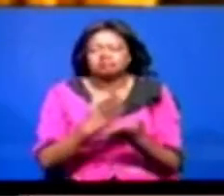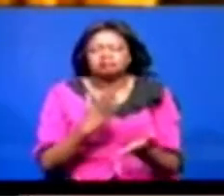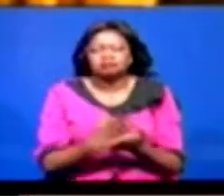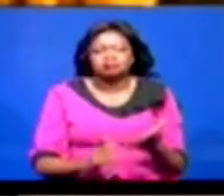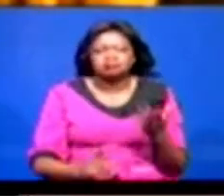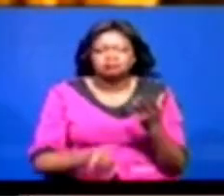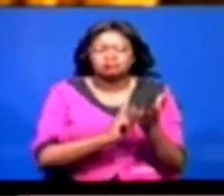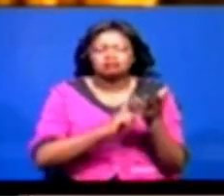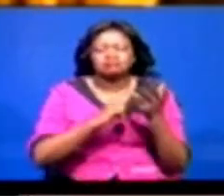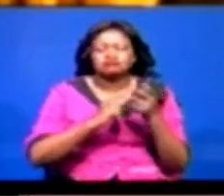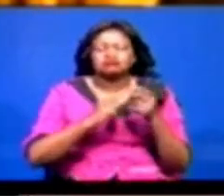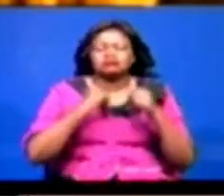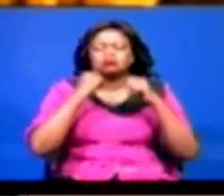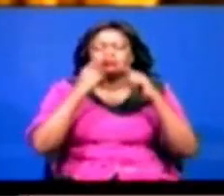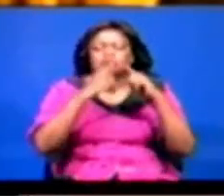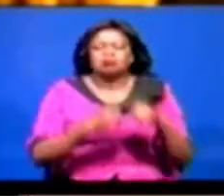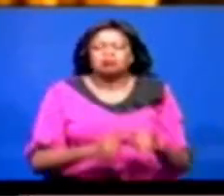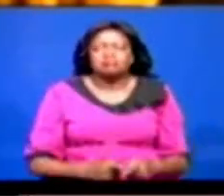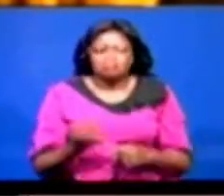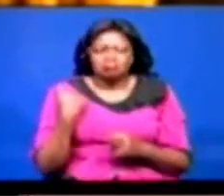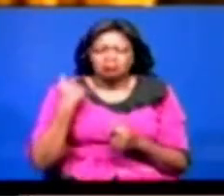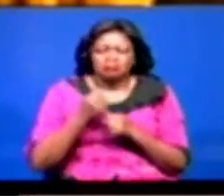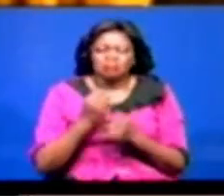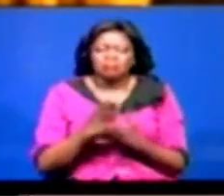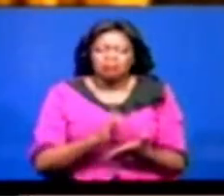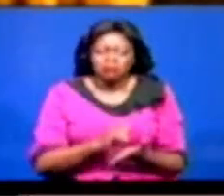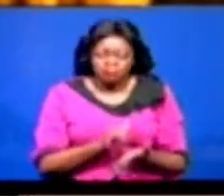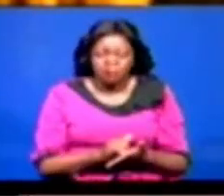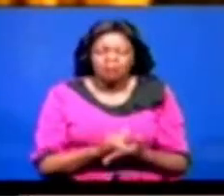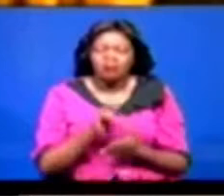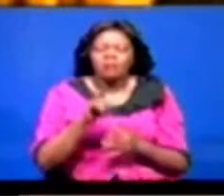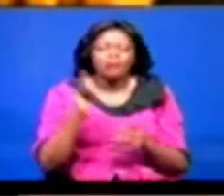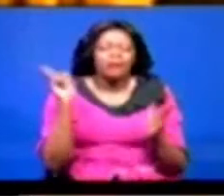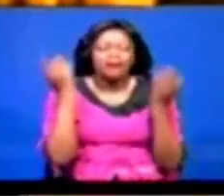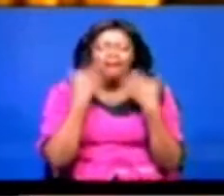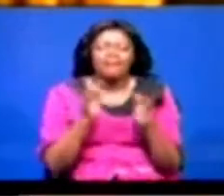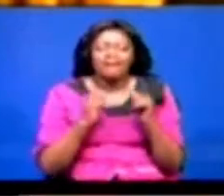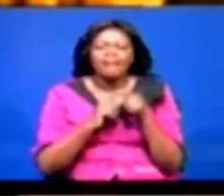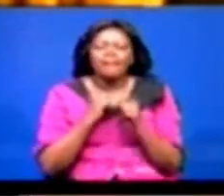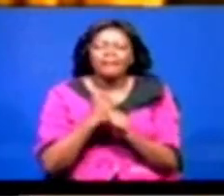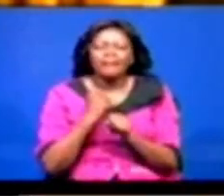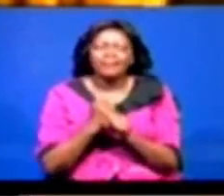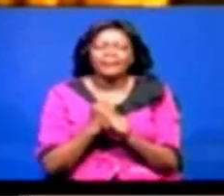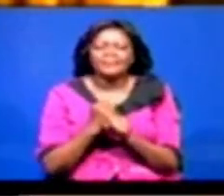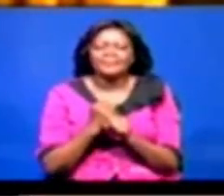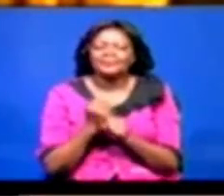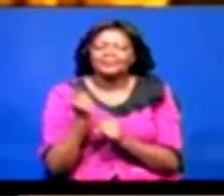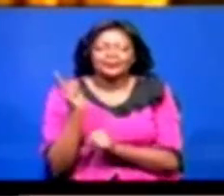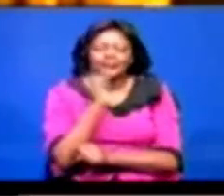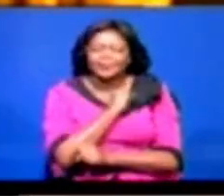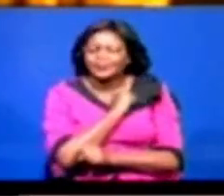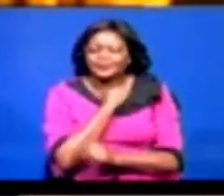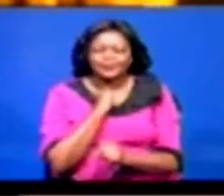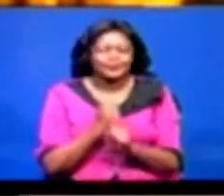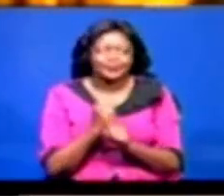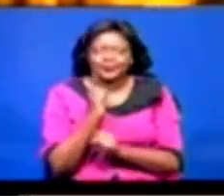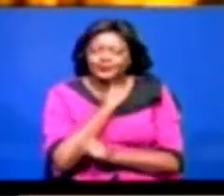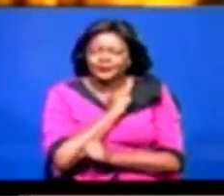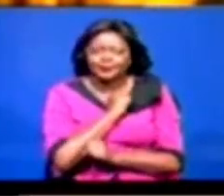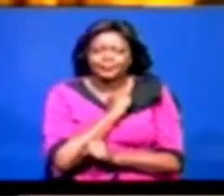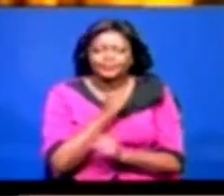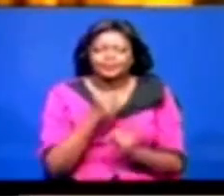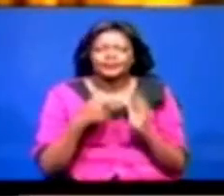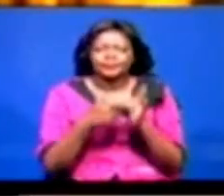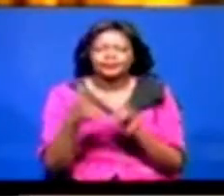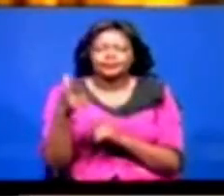up the numbers just to make sure that that has been done. And this exercise was carried out. And we'll show you by the videos that will be